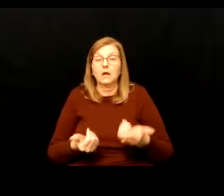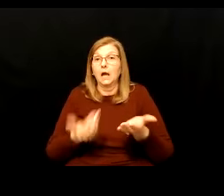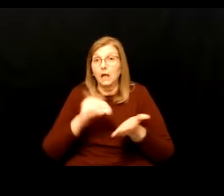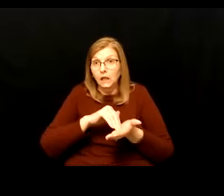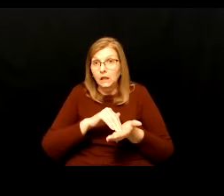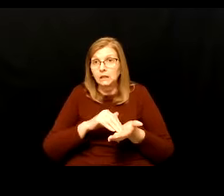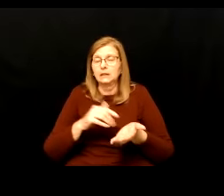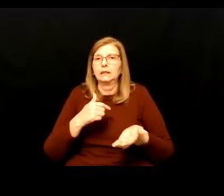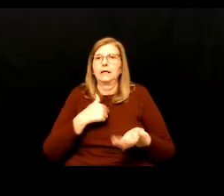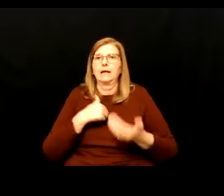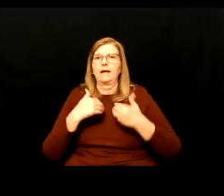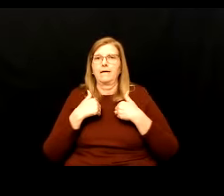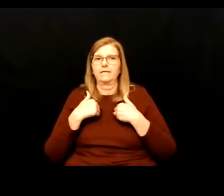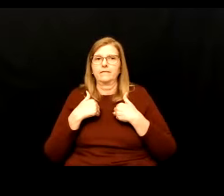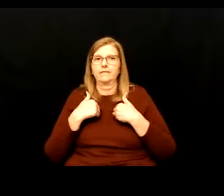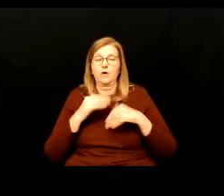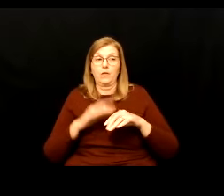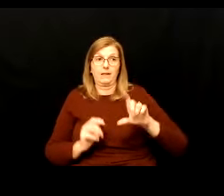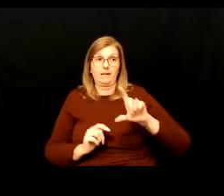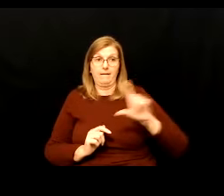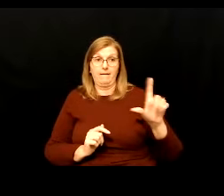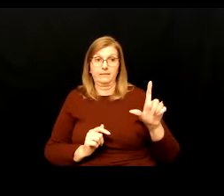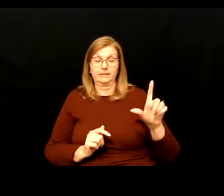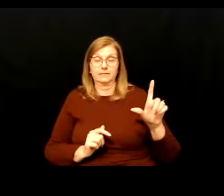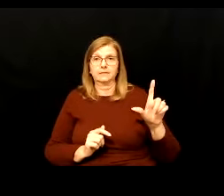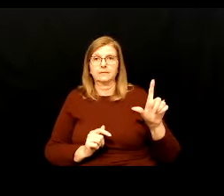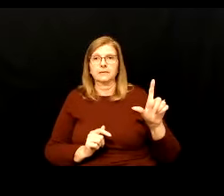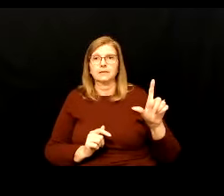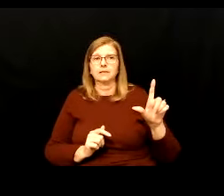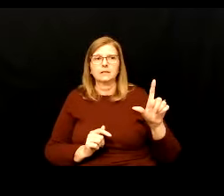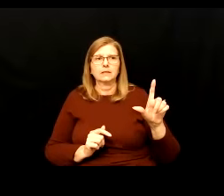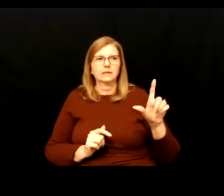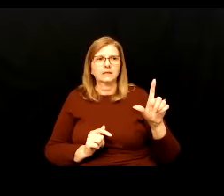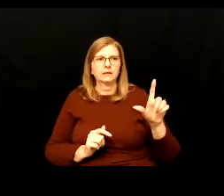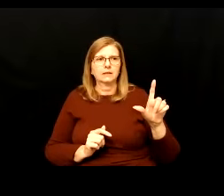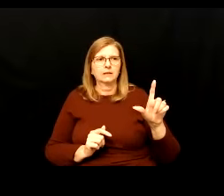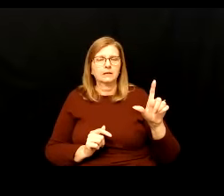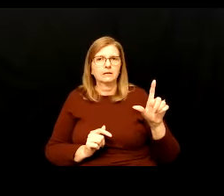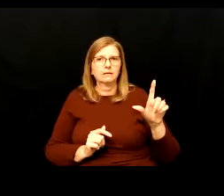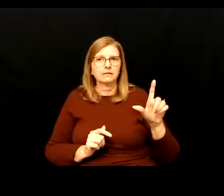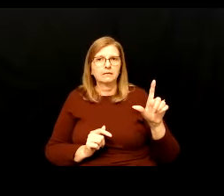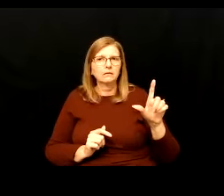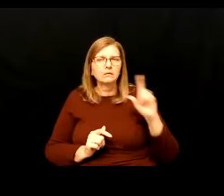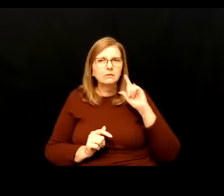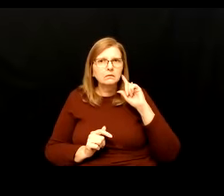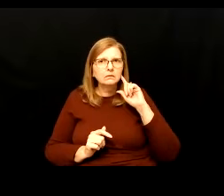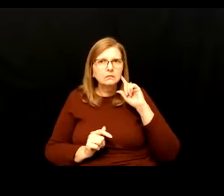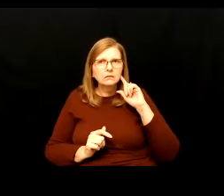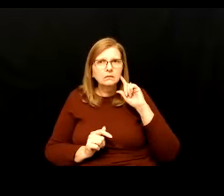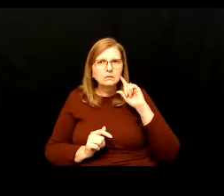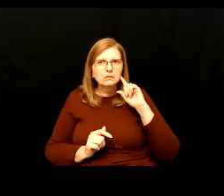have on the left, the title of the box and what